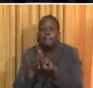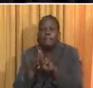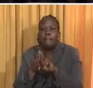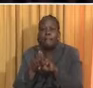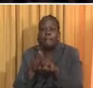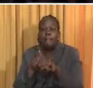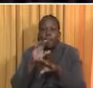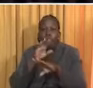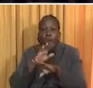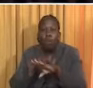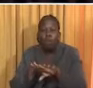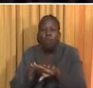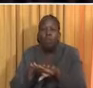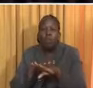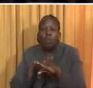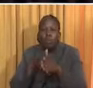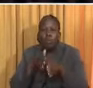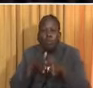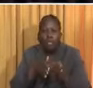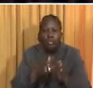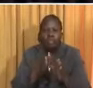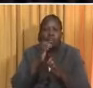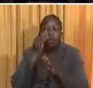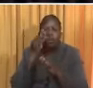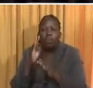or multi-stage design model,